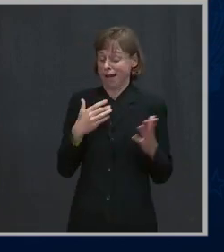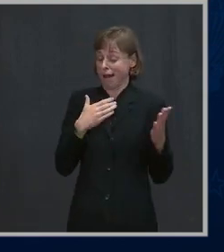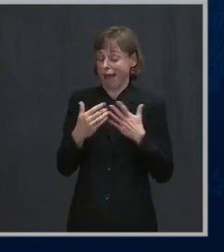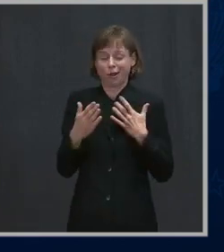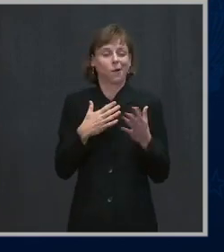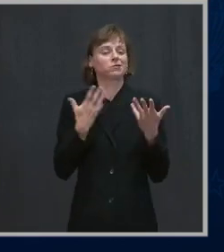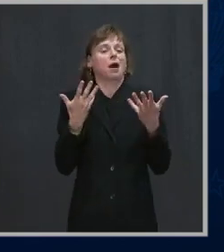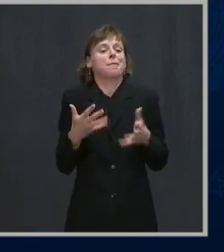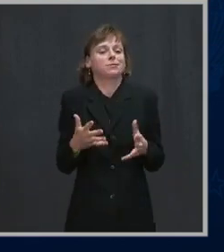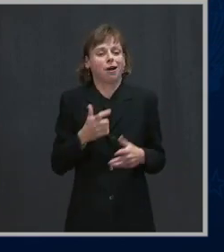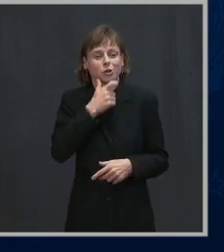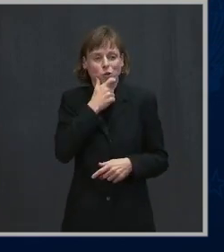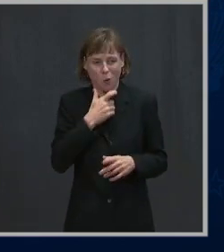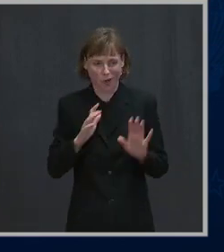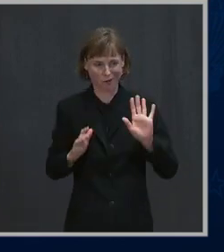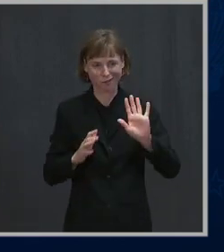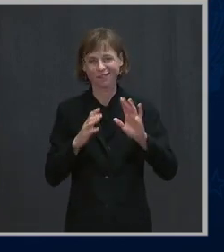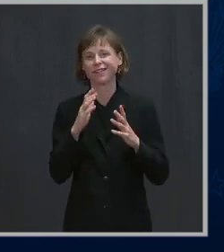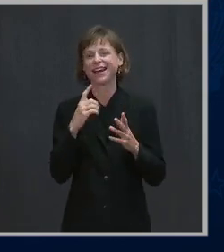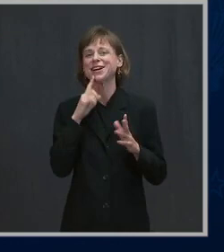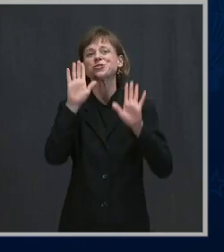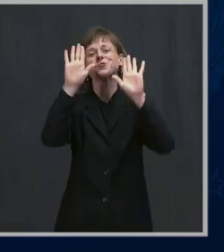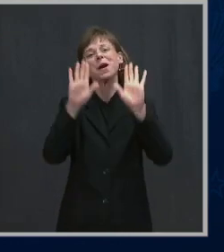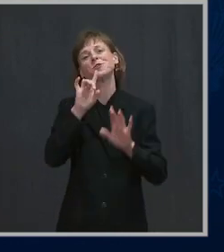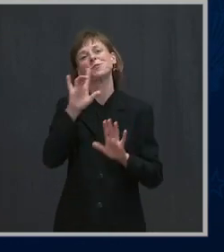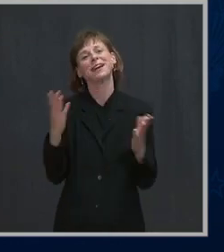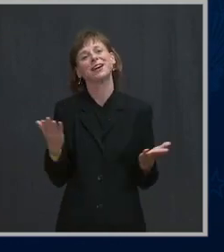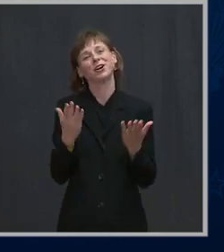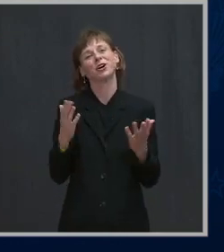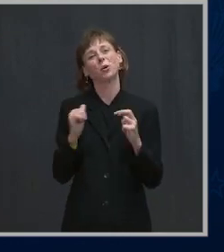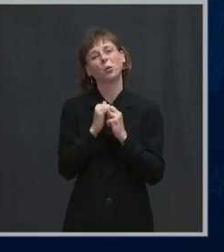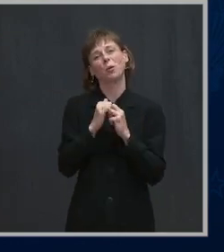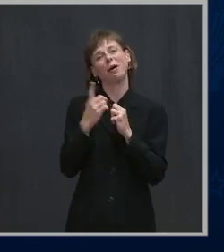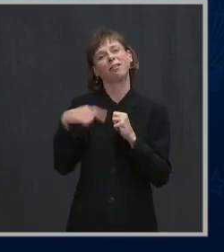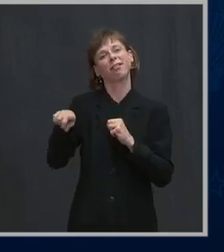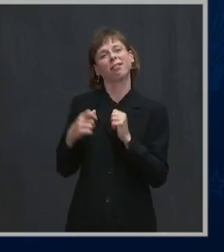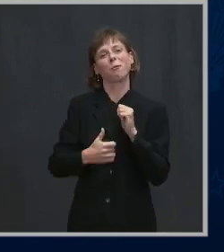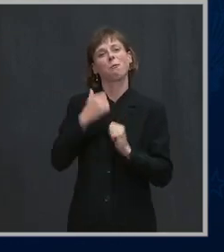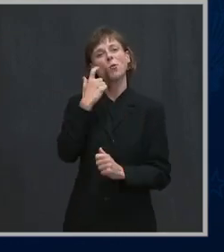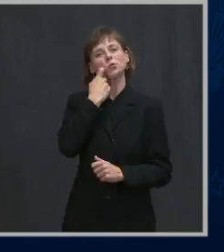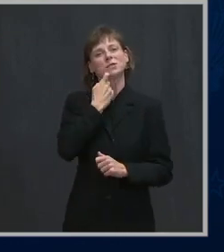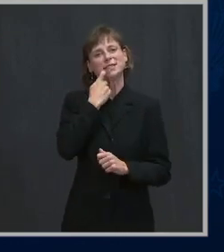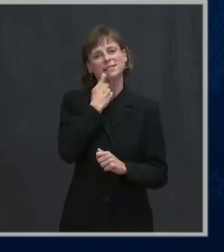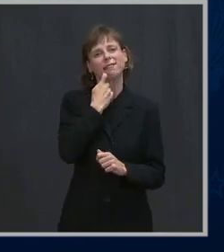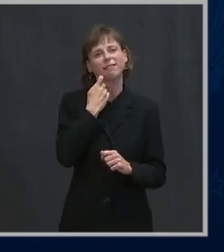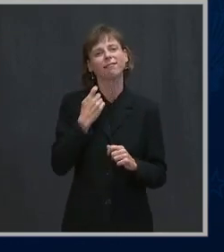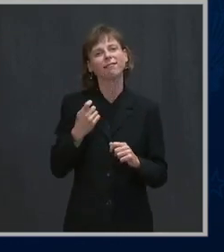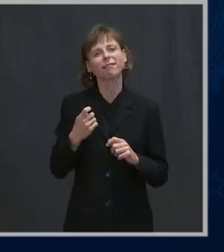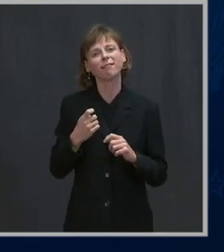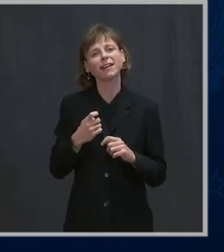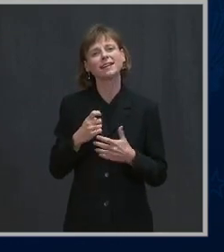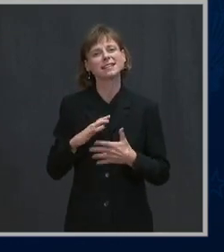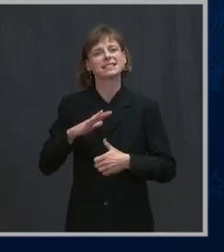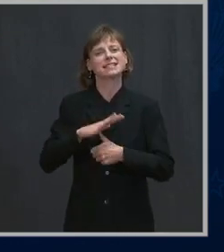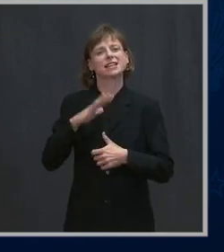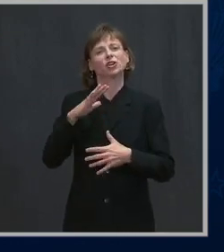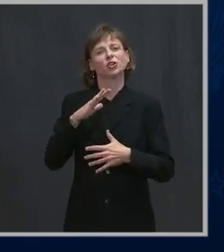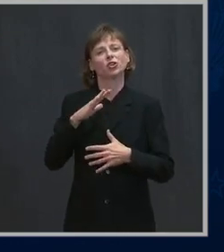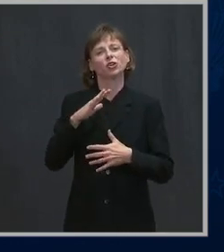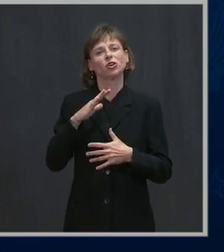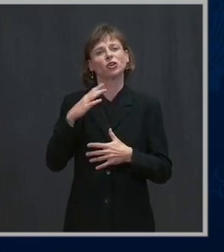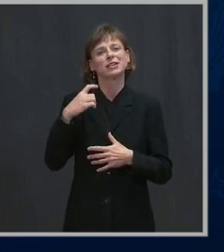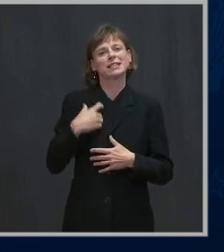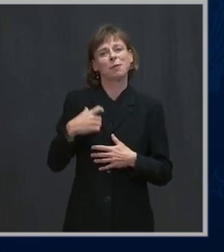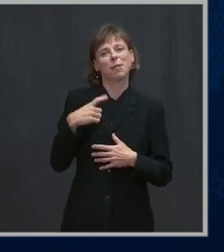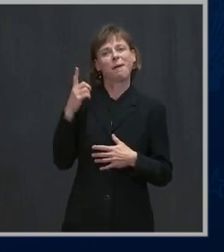aside it's great to be here and stand alongside our most recent senior diplomat secretary tony